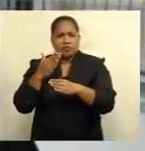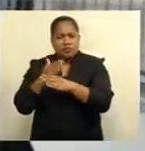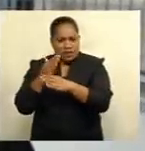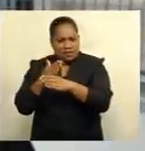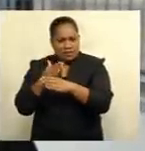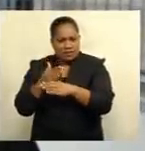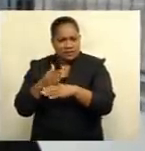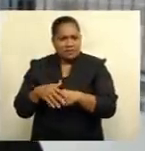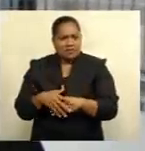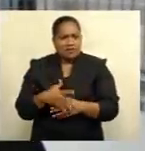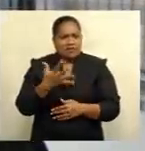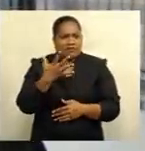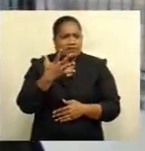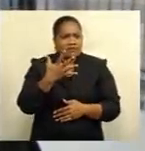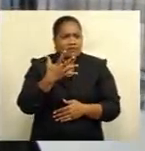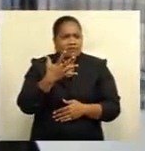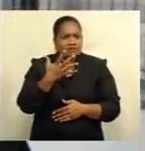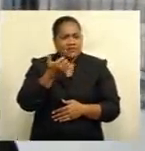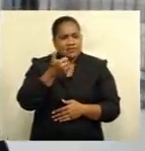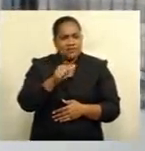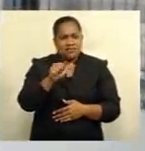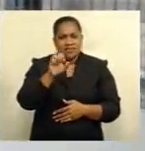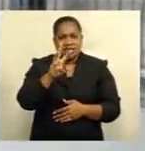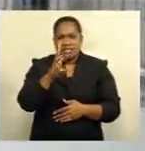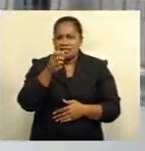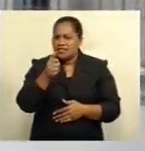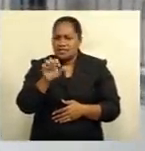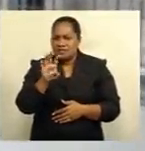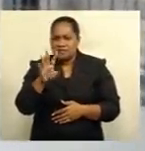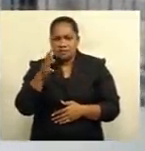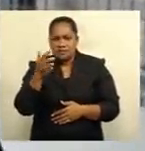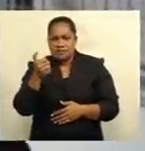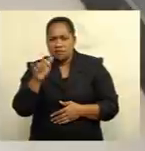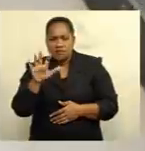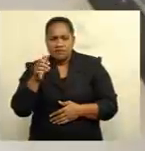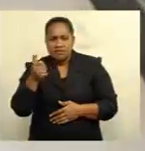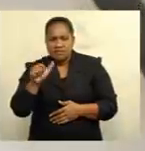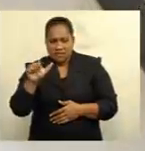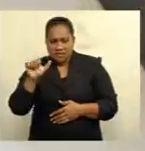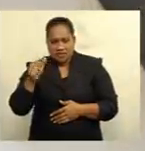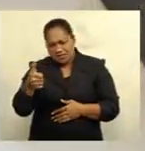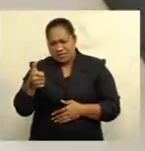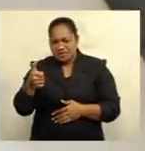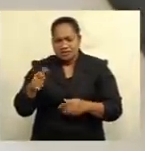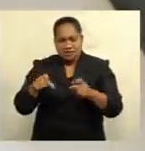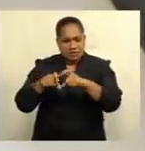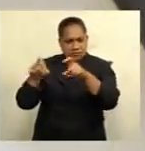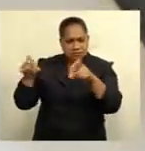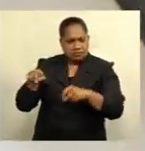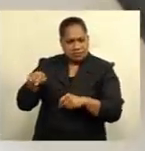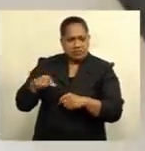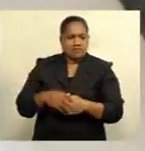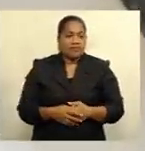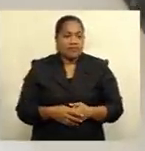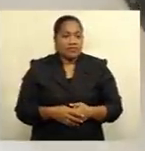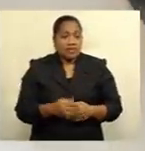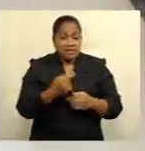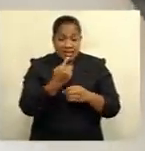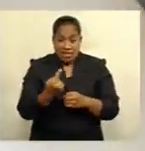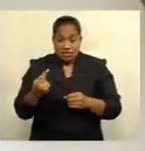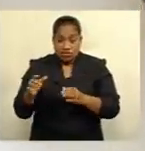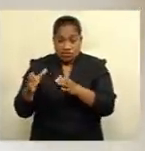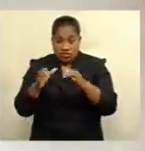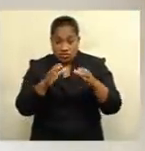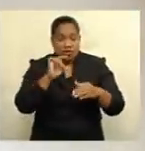63, 64, 65, 66 for the Court of Disputed Returns. Each party will bear their own costs of the